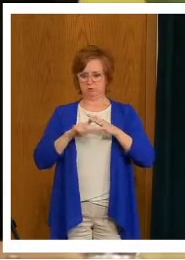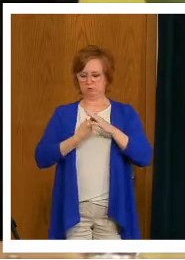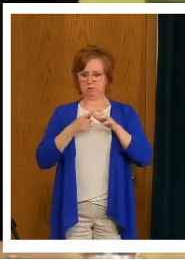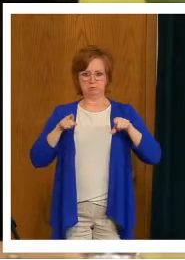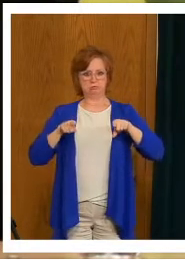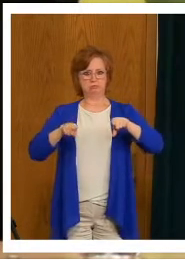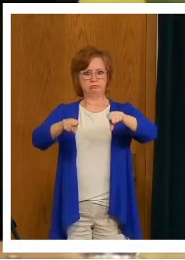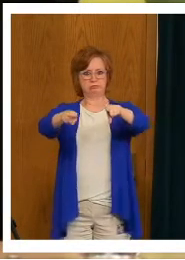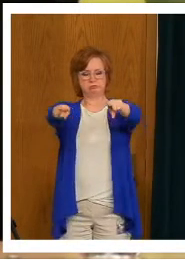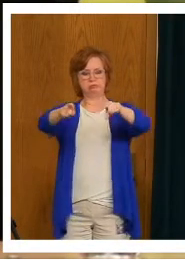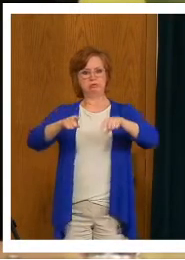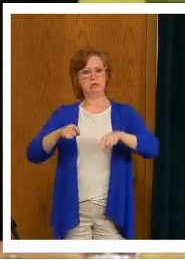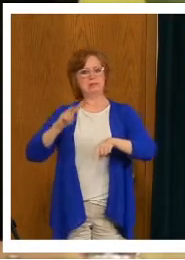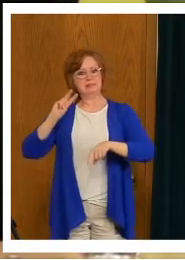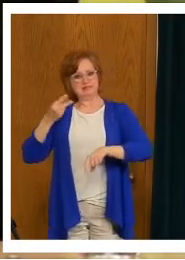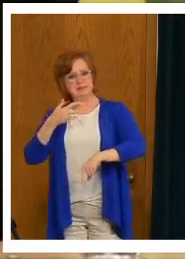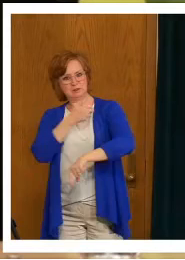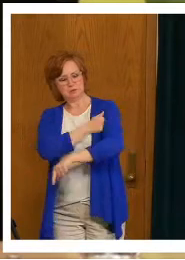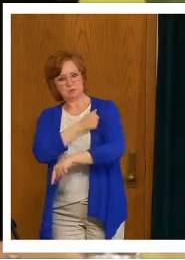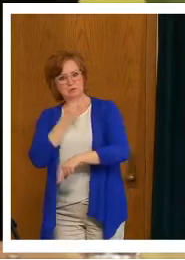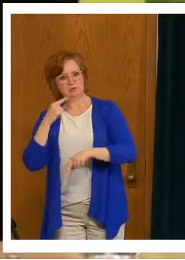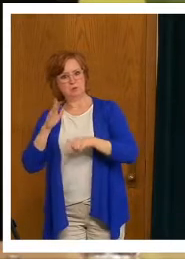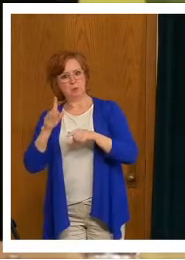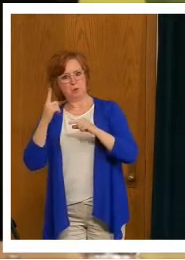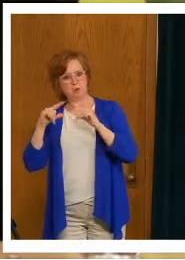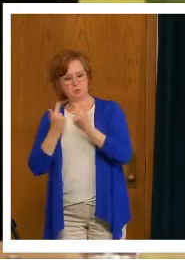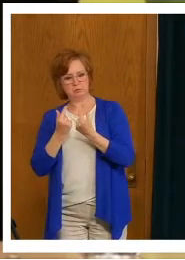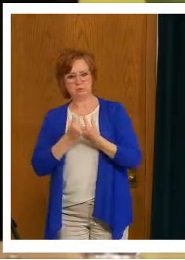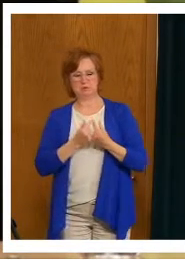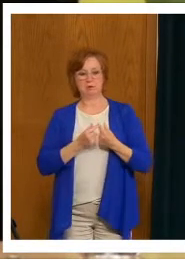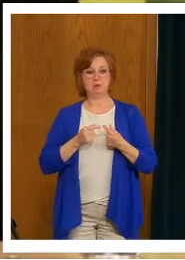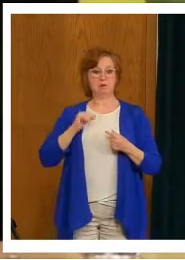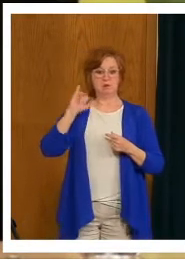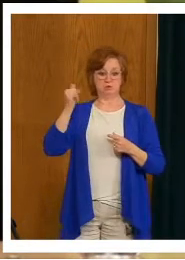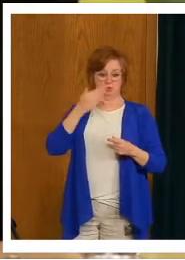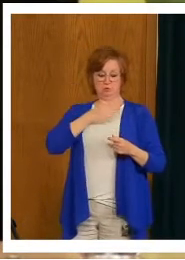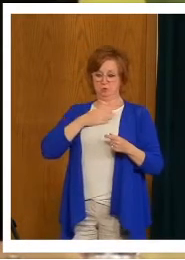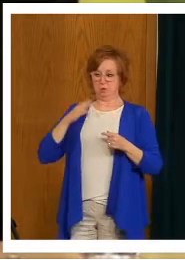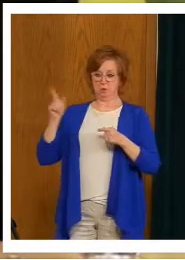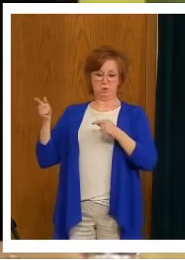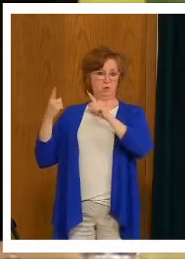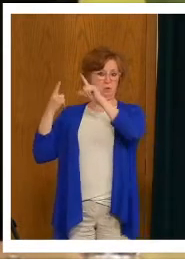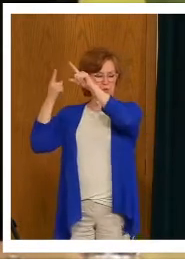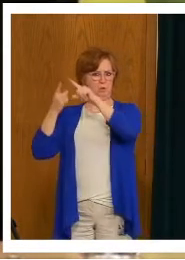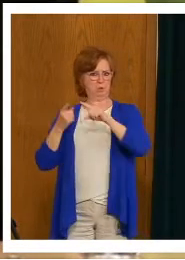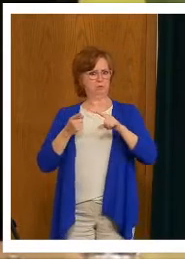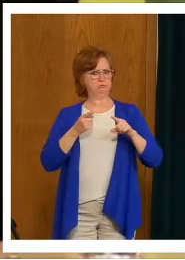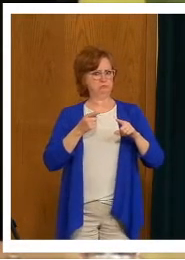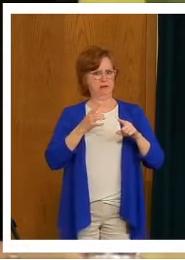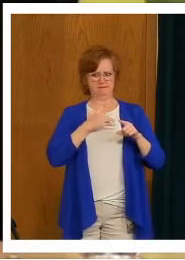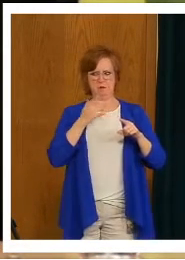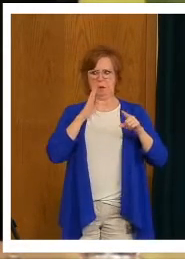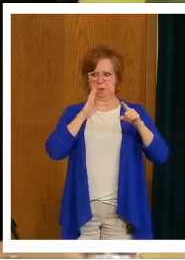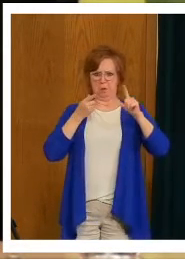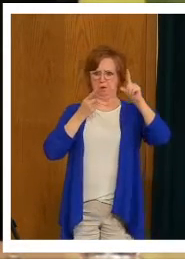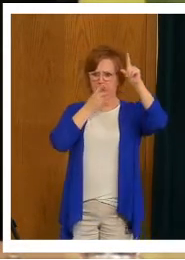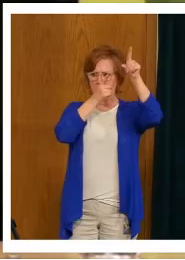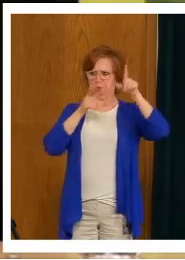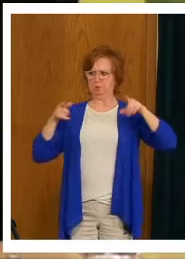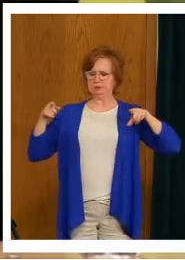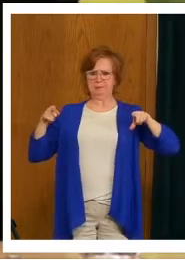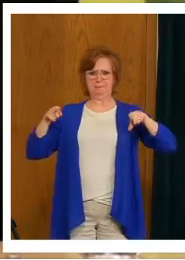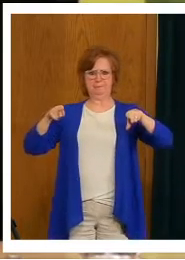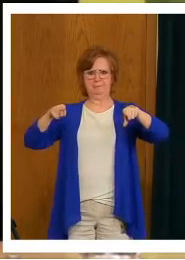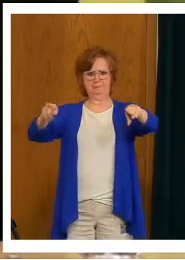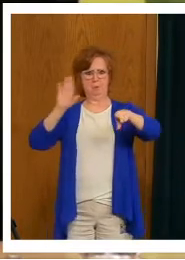period of time. Will likely be somewhere near where the Prime Minister has even mentioned here today. I think it's important for us to recognize, and important for the Prime